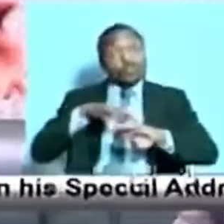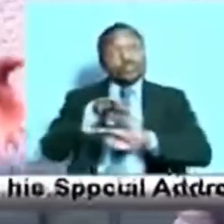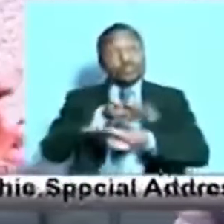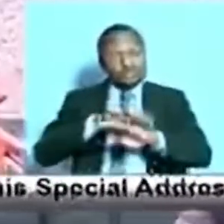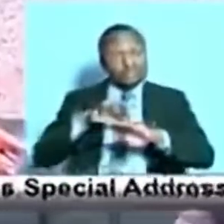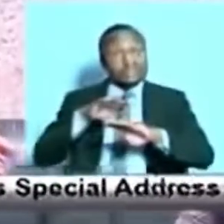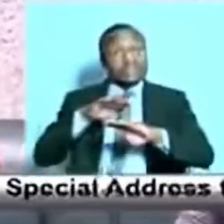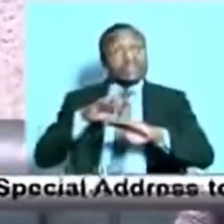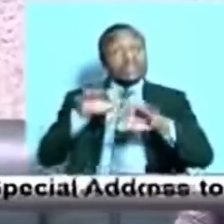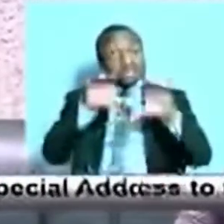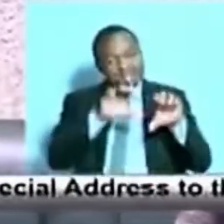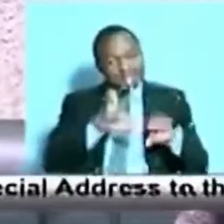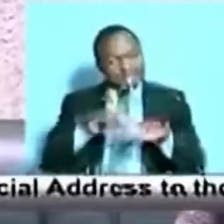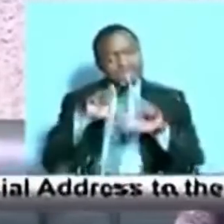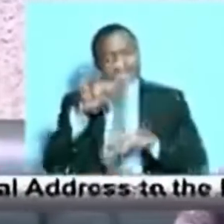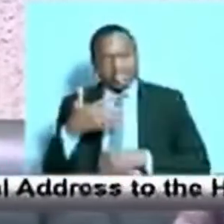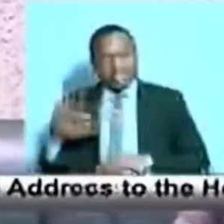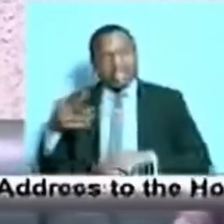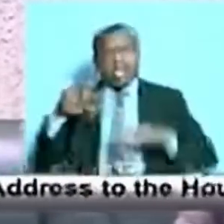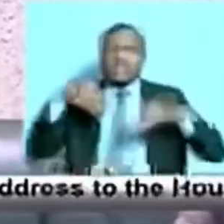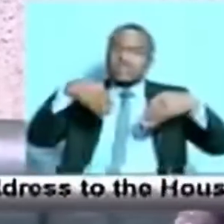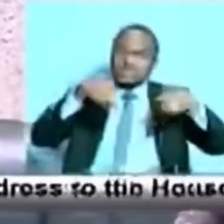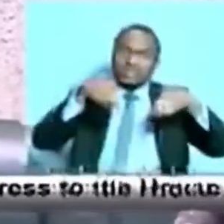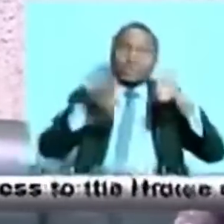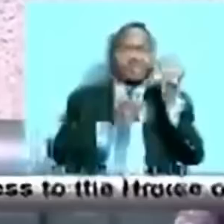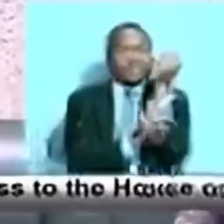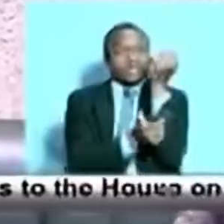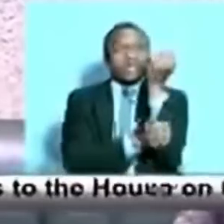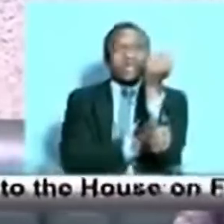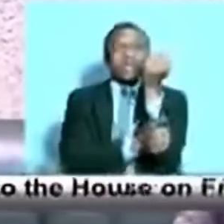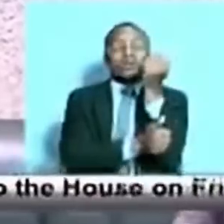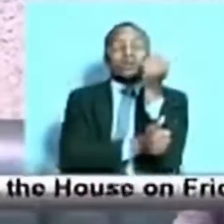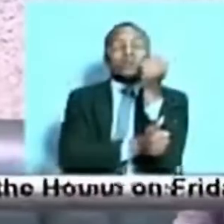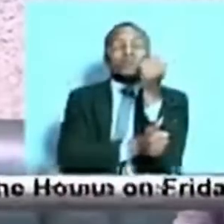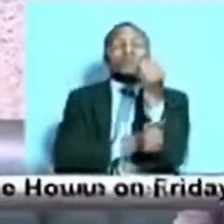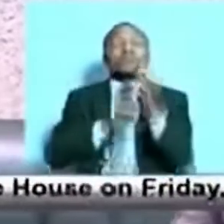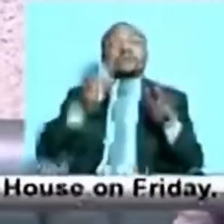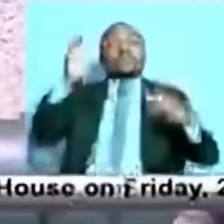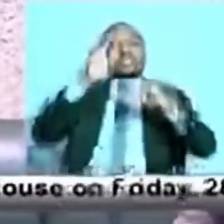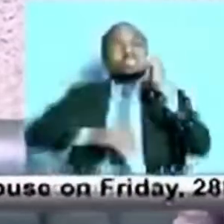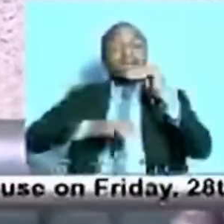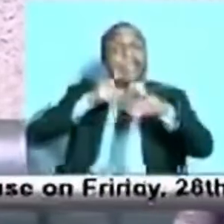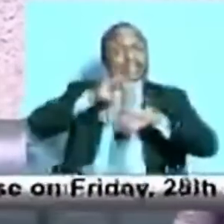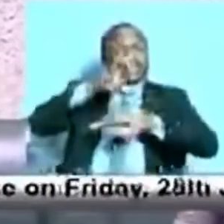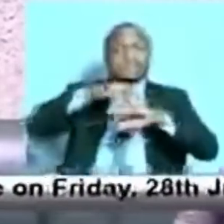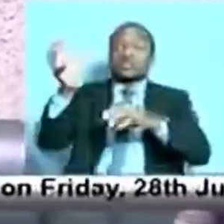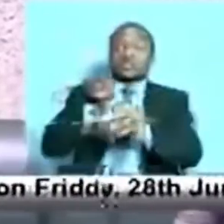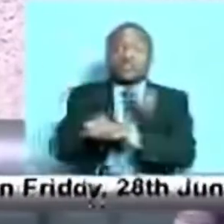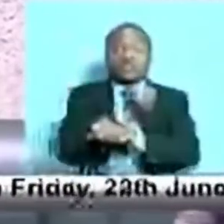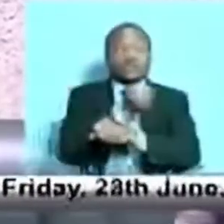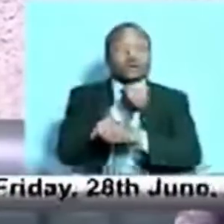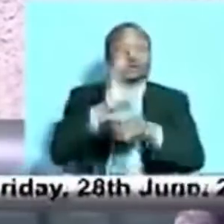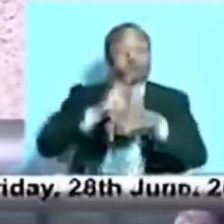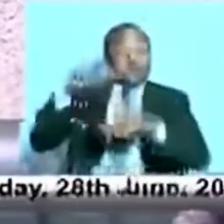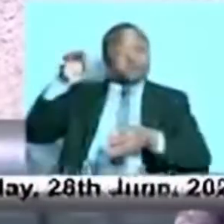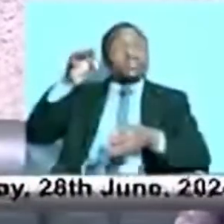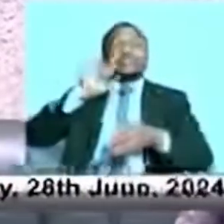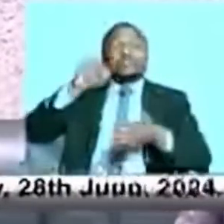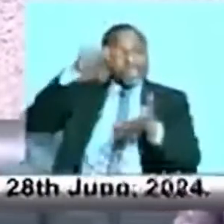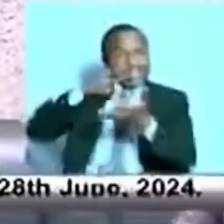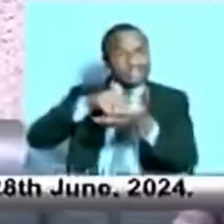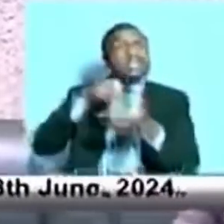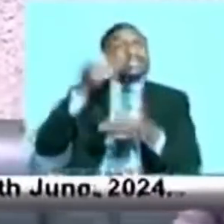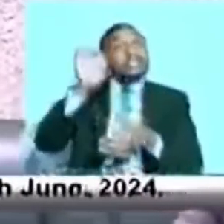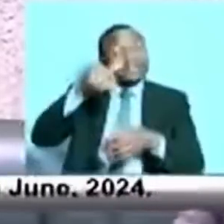overdone things. Maybe you sold maize more than the advice you received from the technocrats. We must be able to stand up and say, yes, we